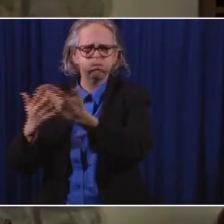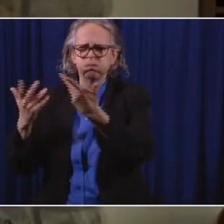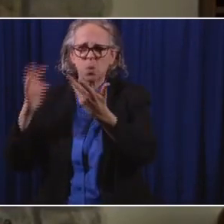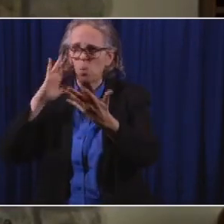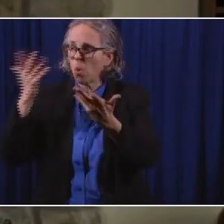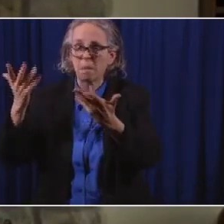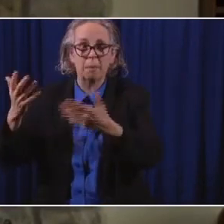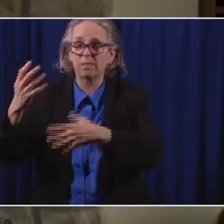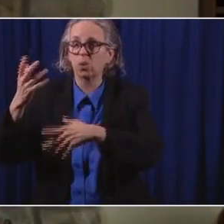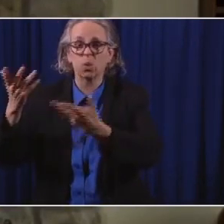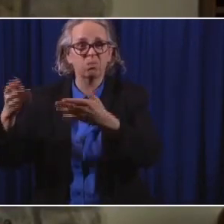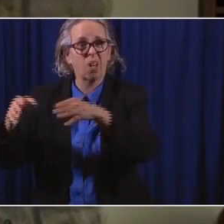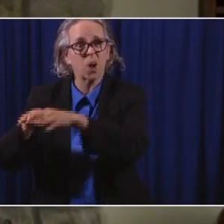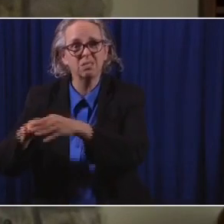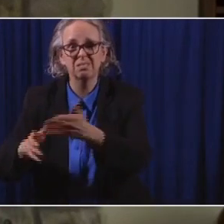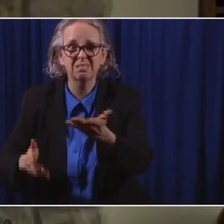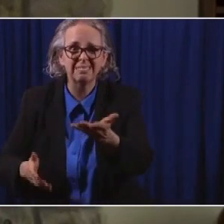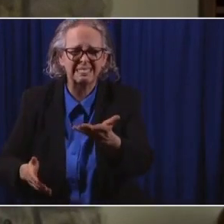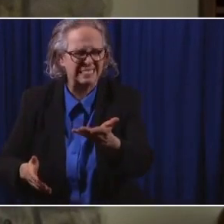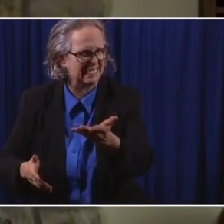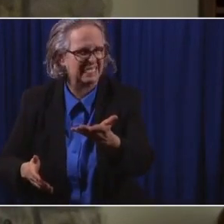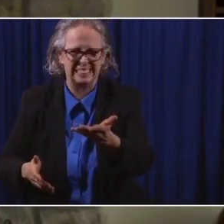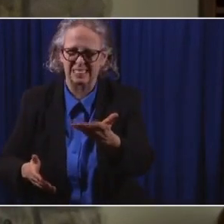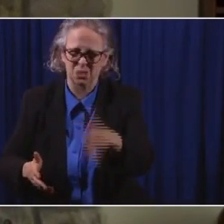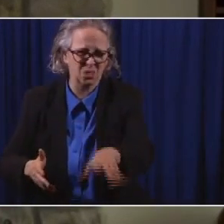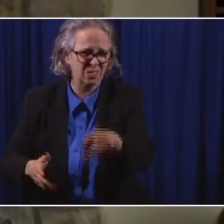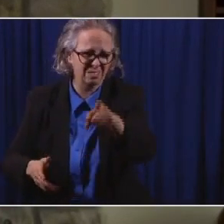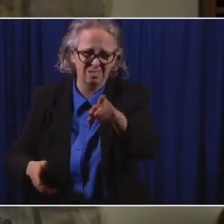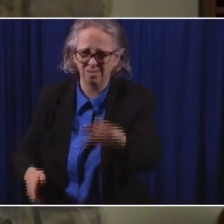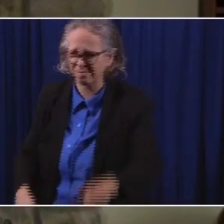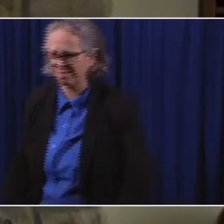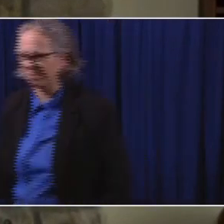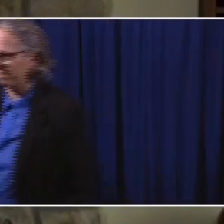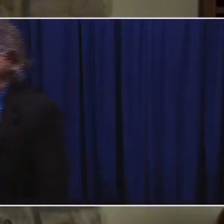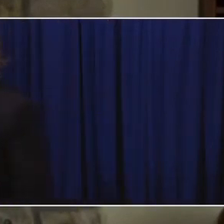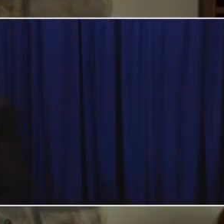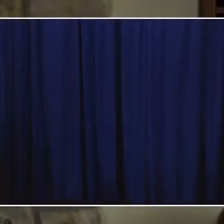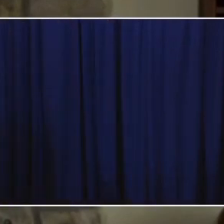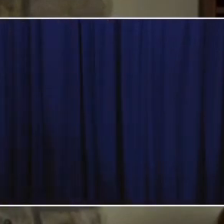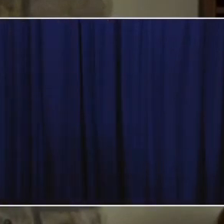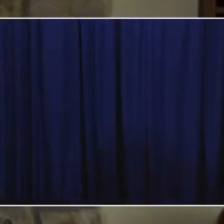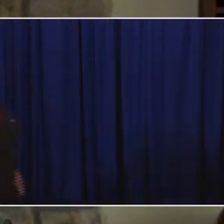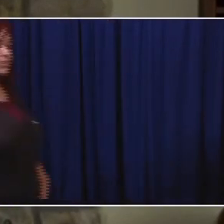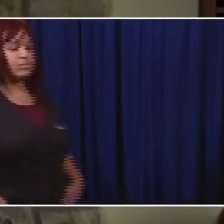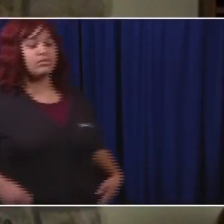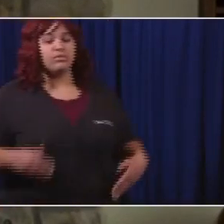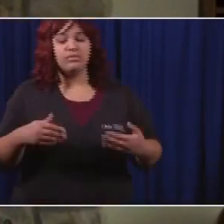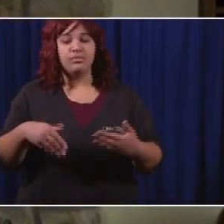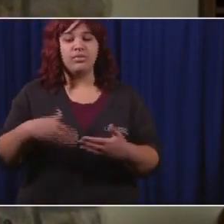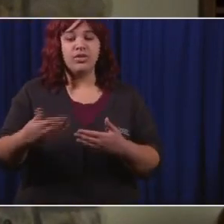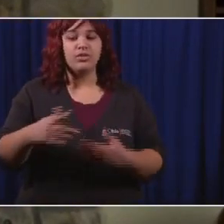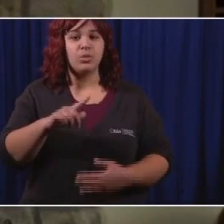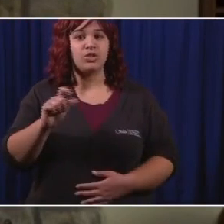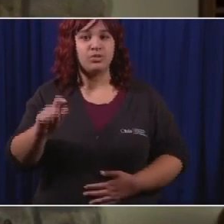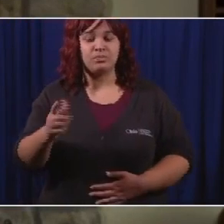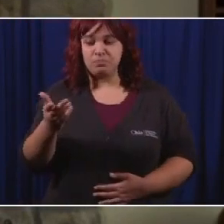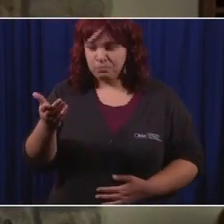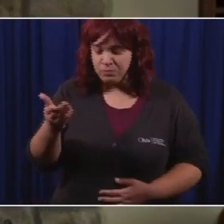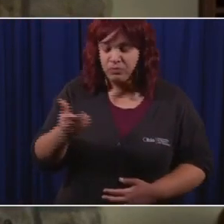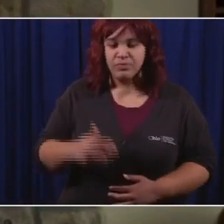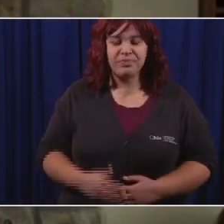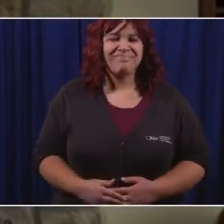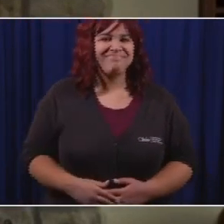Next question is from Kevin Anders at WBNS in Columbus. Hello, Governor. Judging by today's cases,